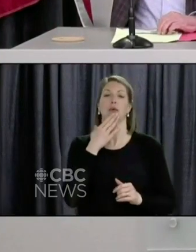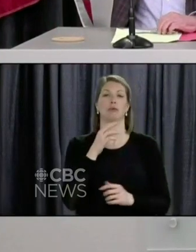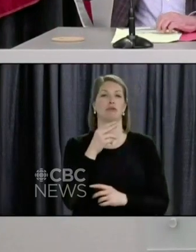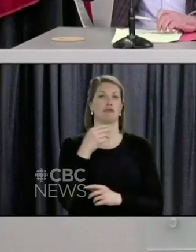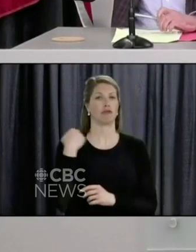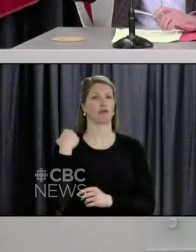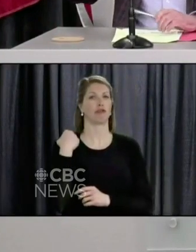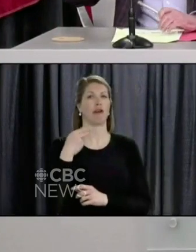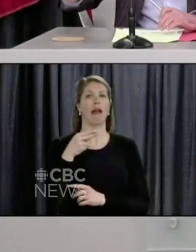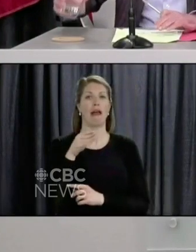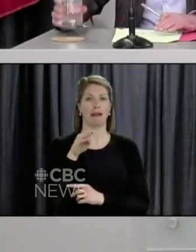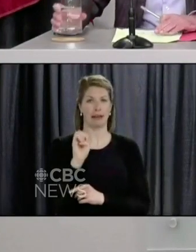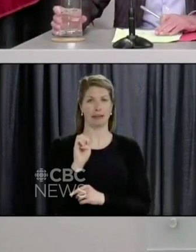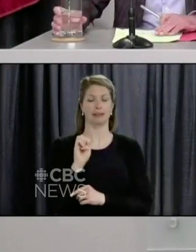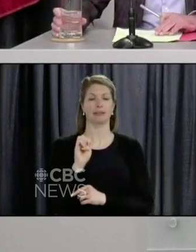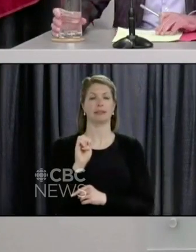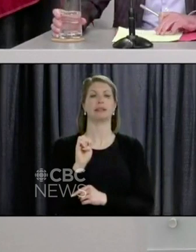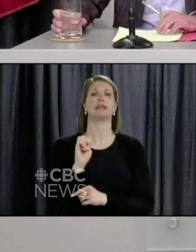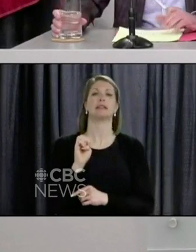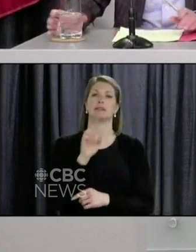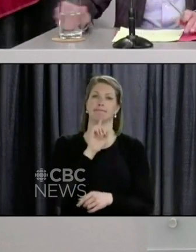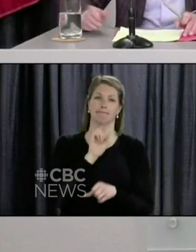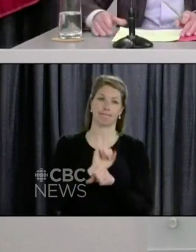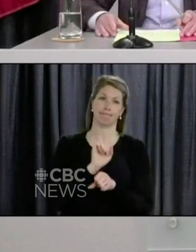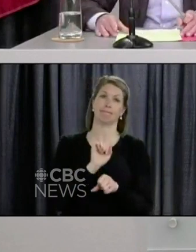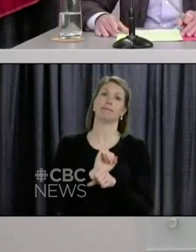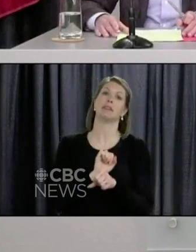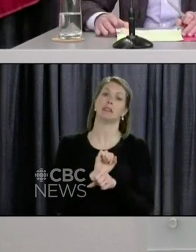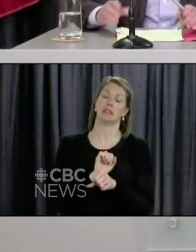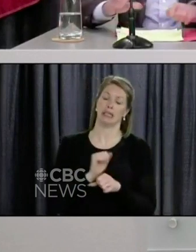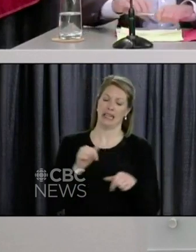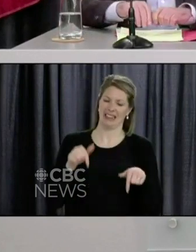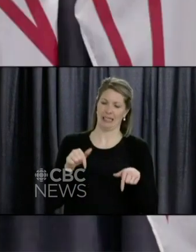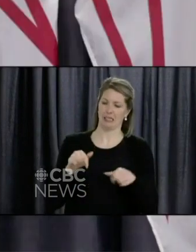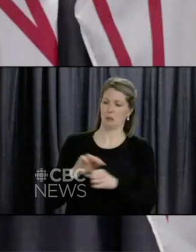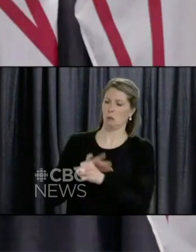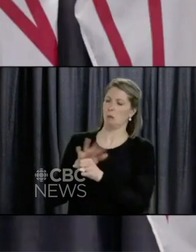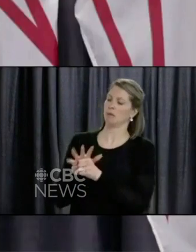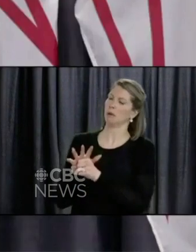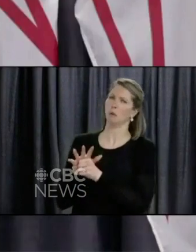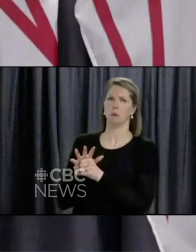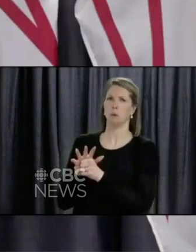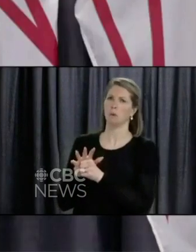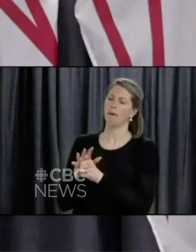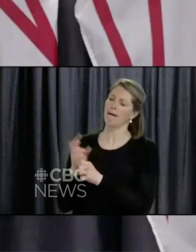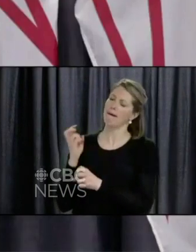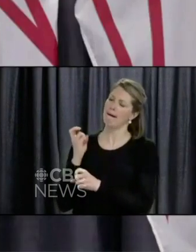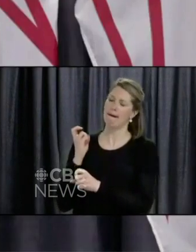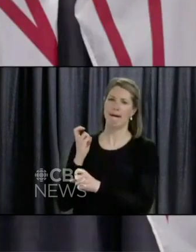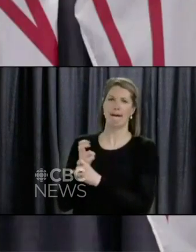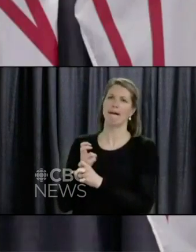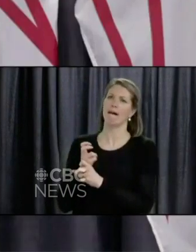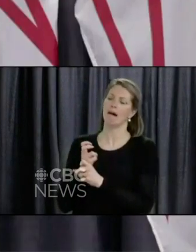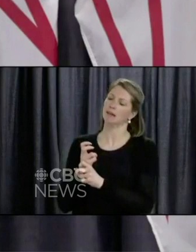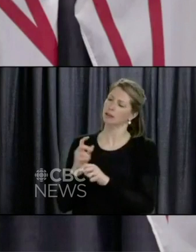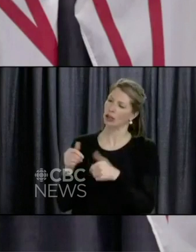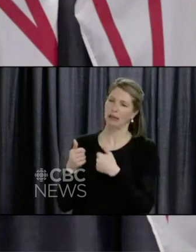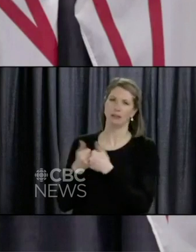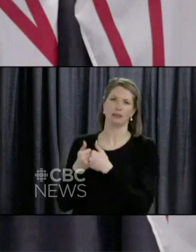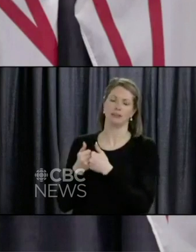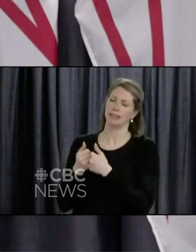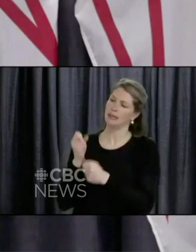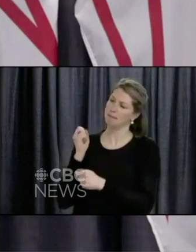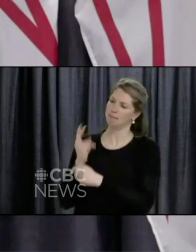all agree that this will be one of the largest challenges that we have faced in our province, and we are very fortunate, as the Minister has just said, that we have